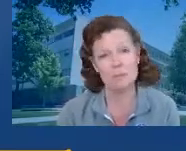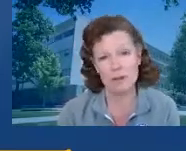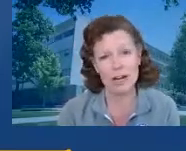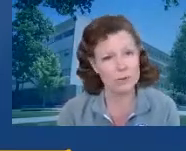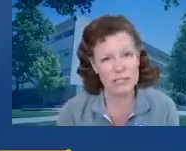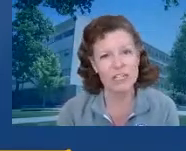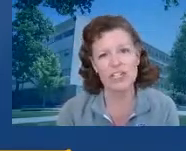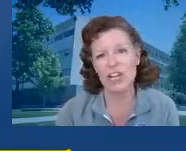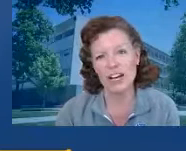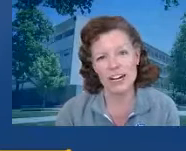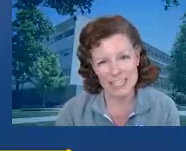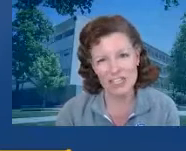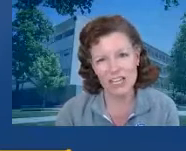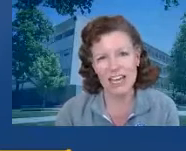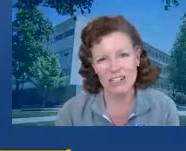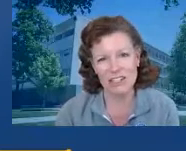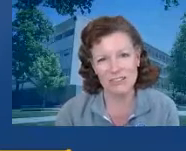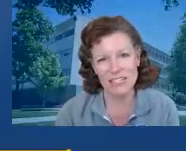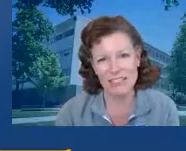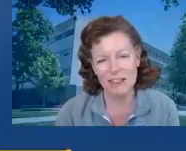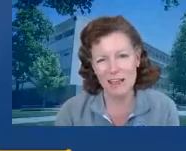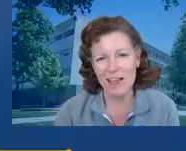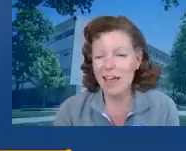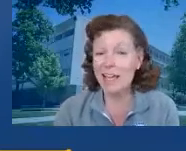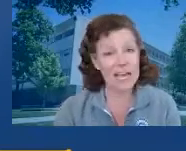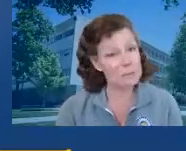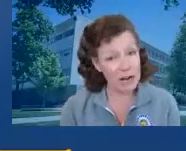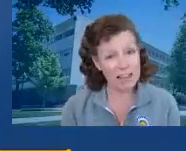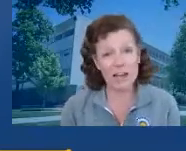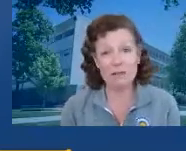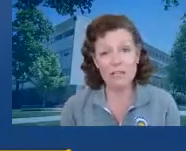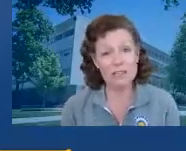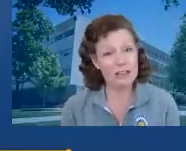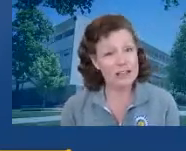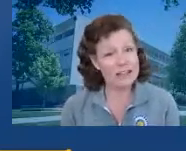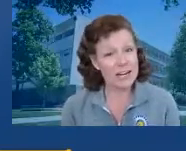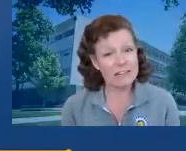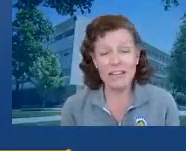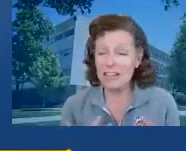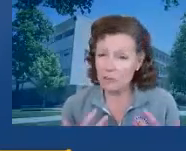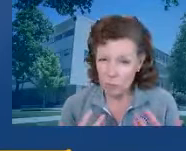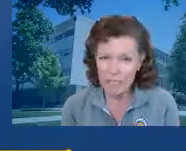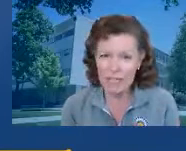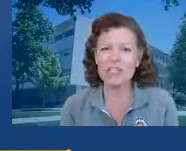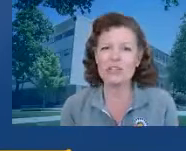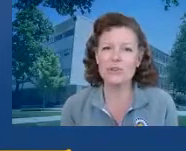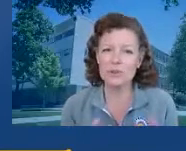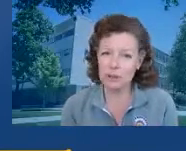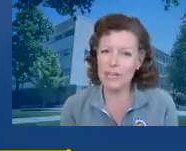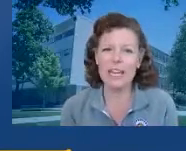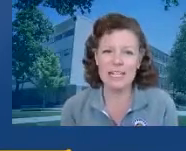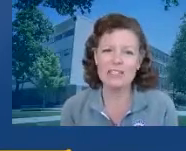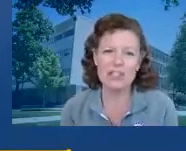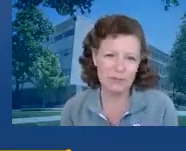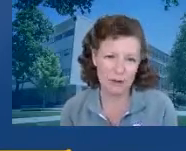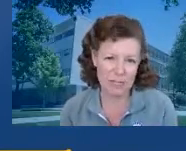scholarship, our research, our teaching, and our service. And as part of that, we are working to create